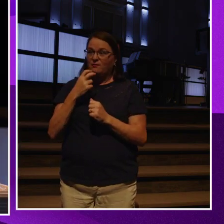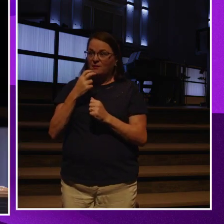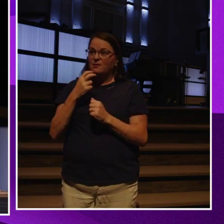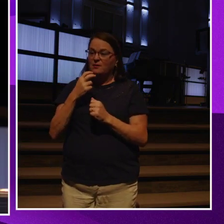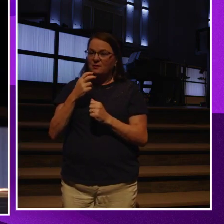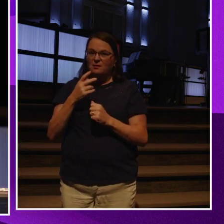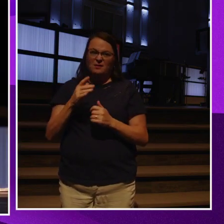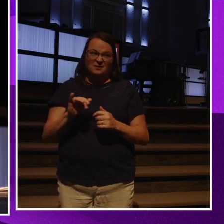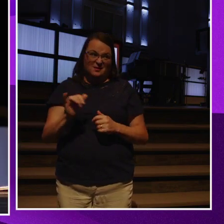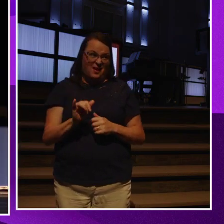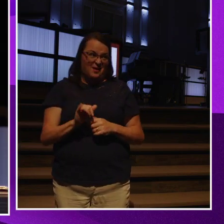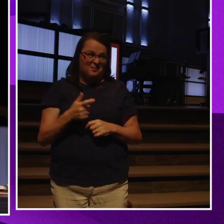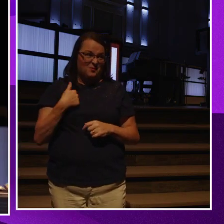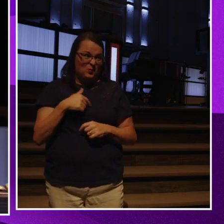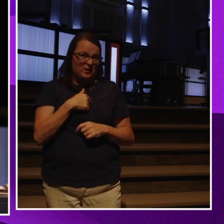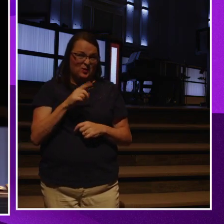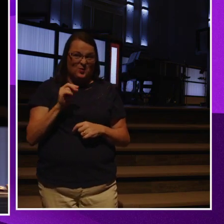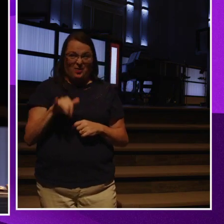Don't we do that all the time